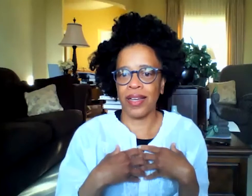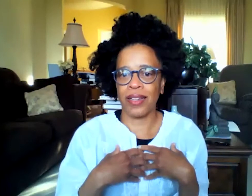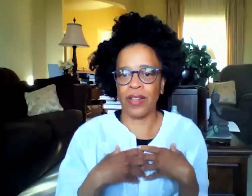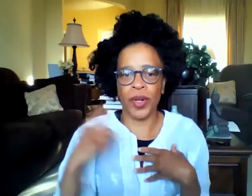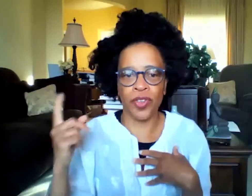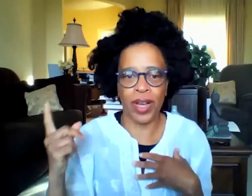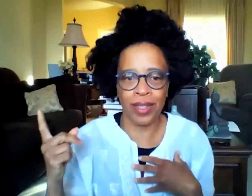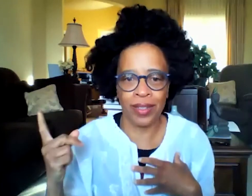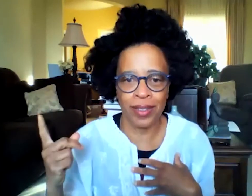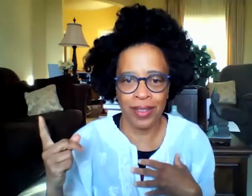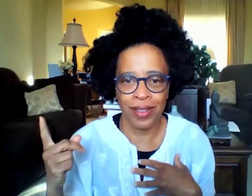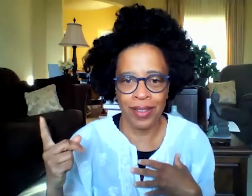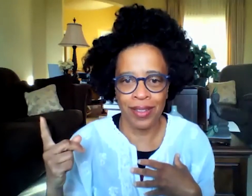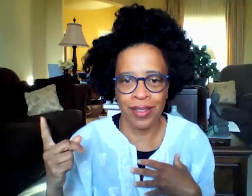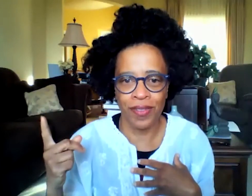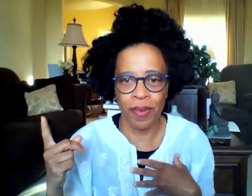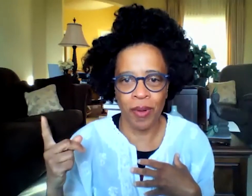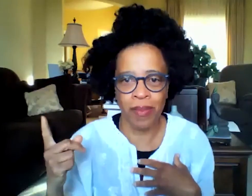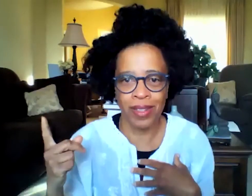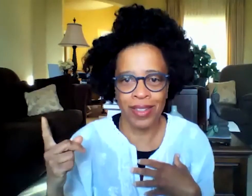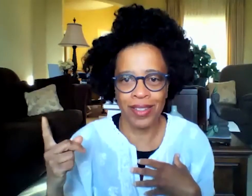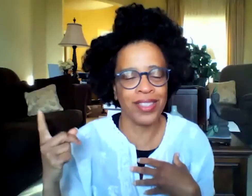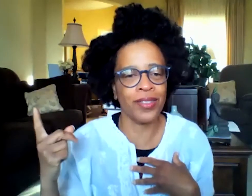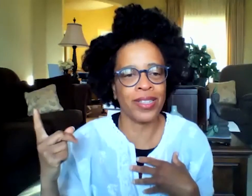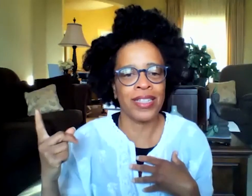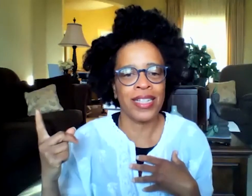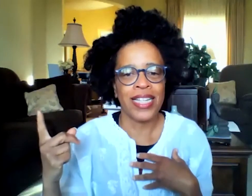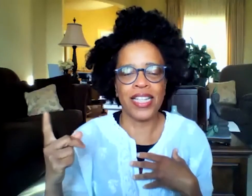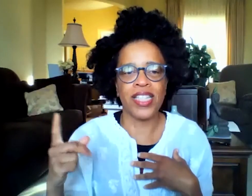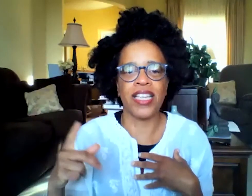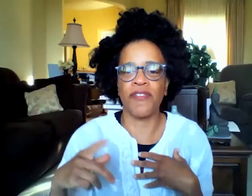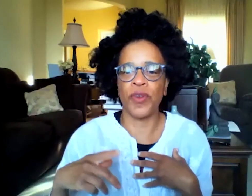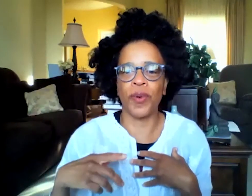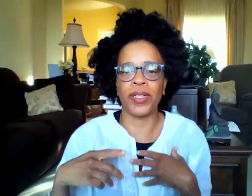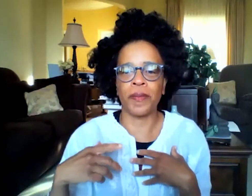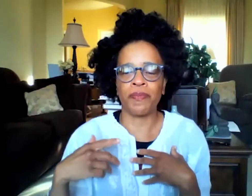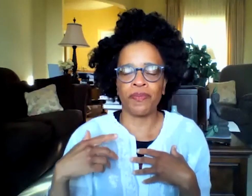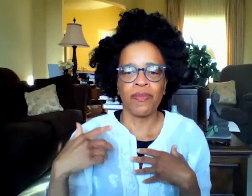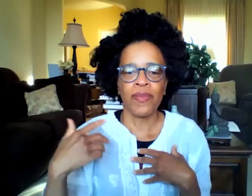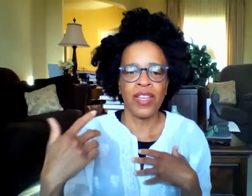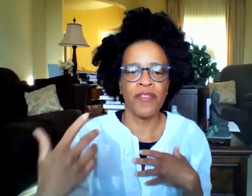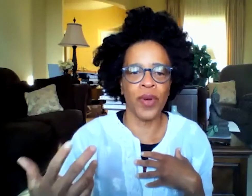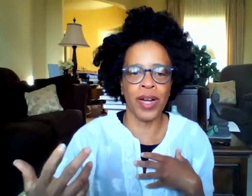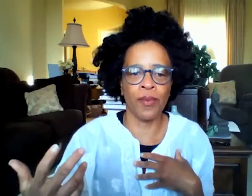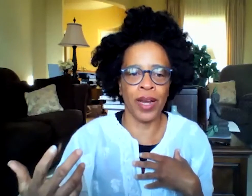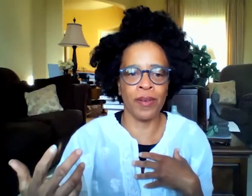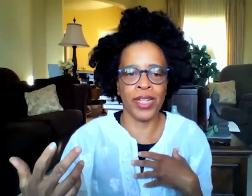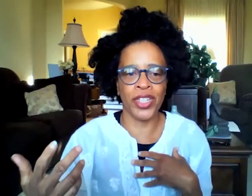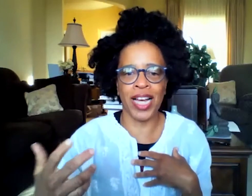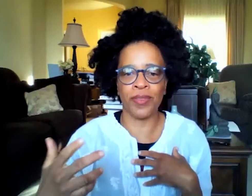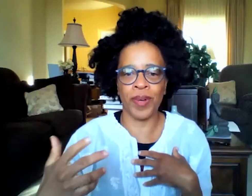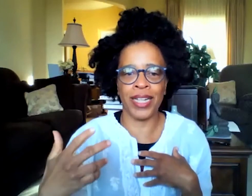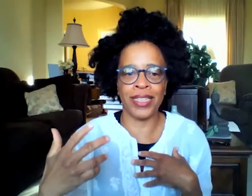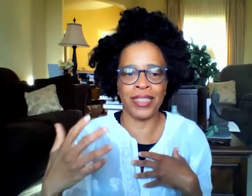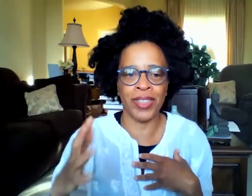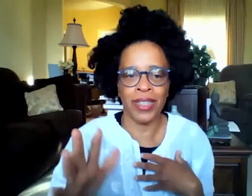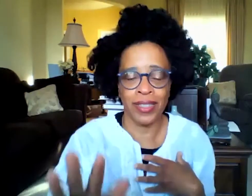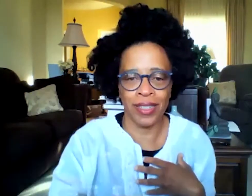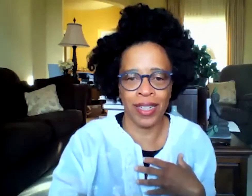What's it like? Y'all want to try that just for a moment? Let's do it. Let's see if you're willing. If you are white racialized,